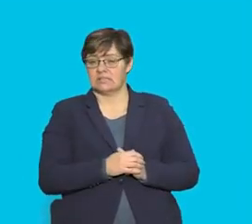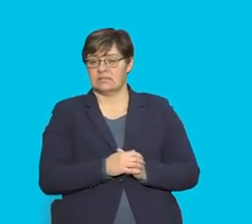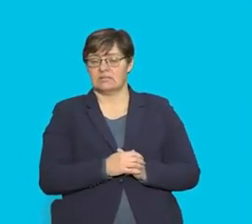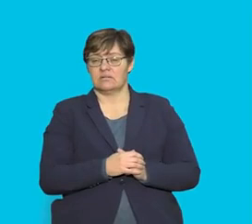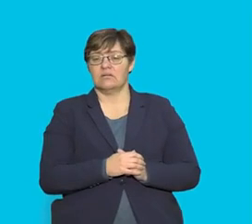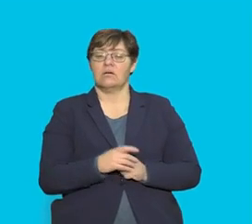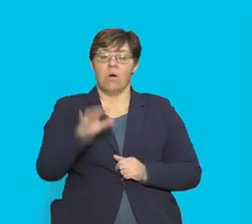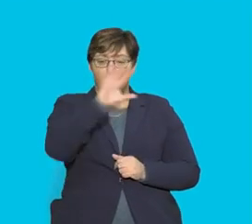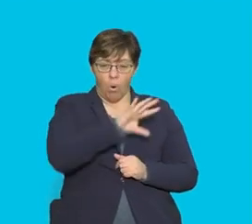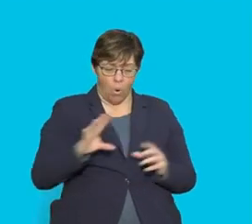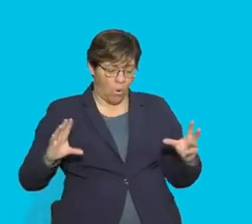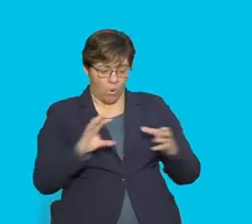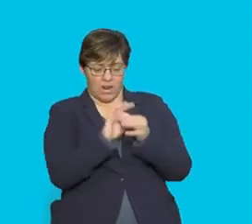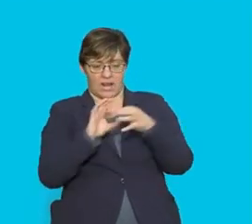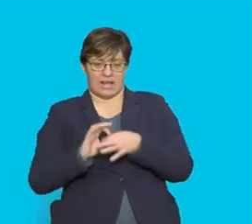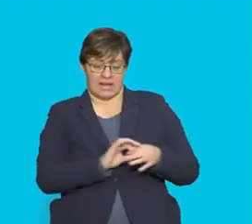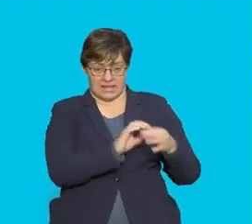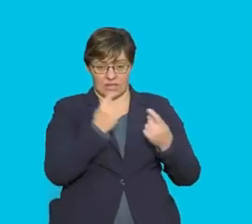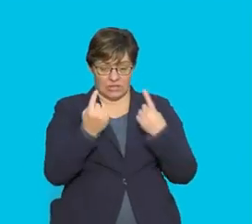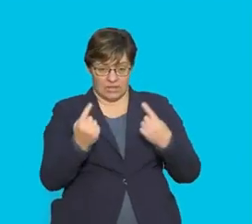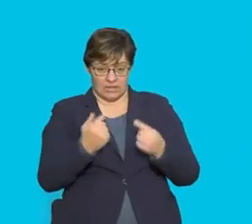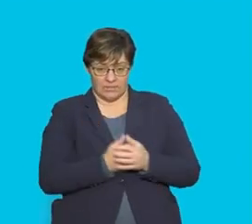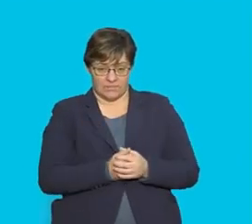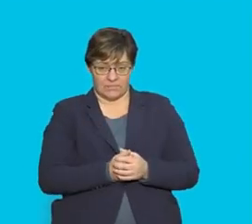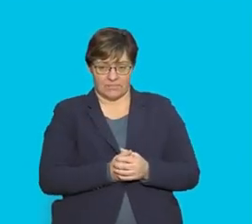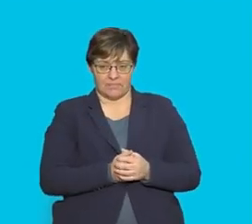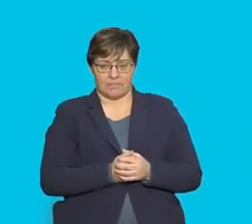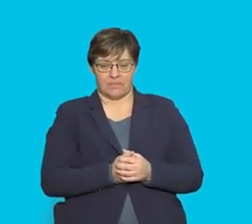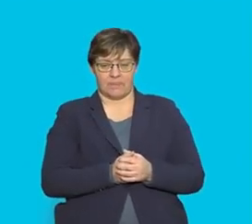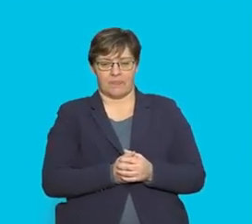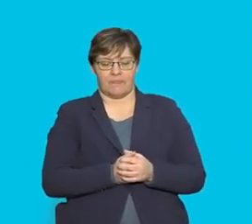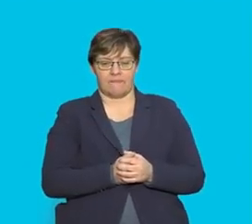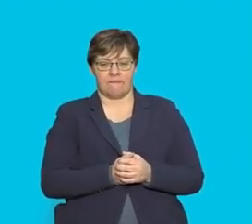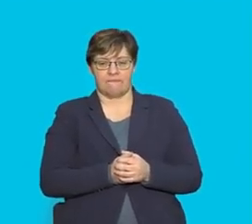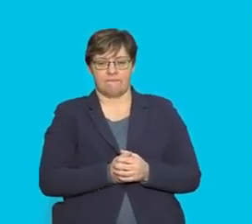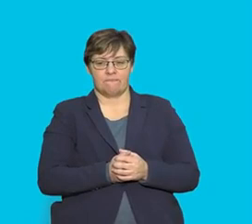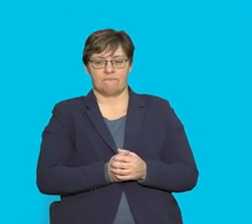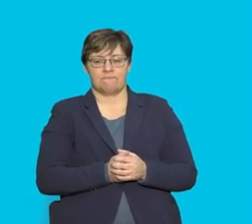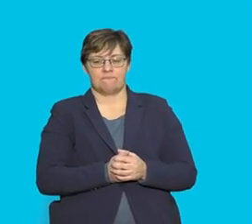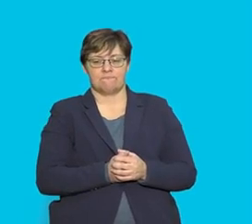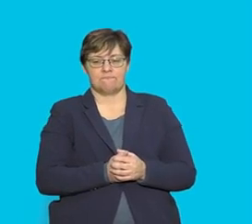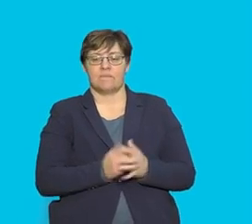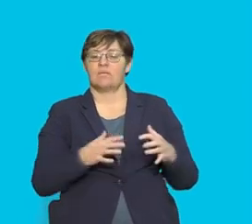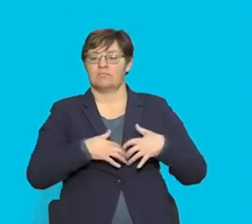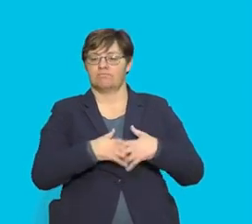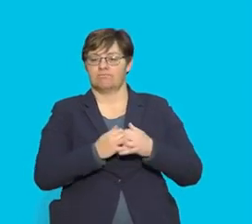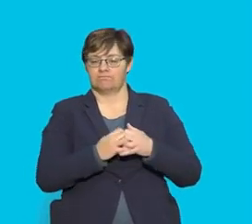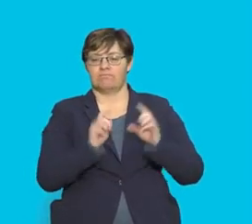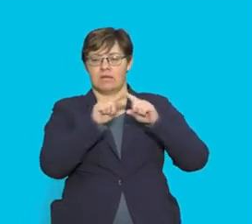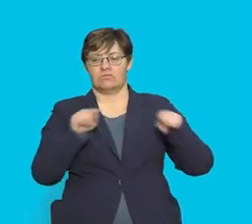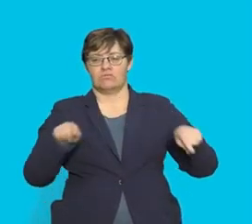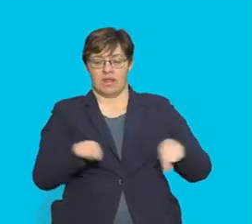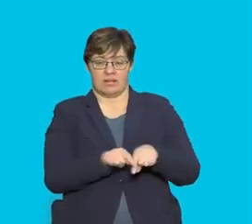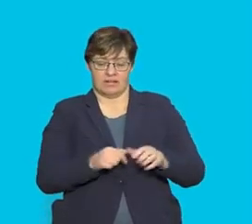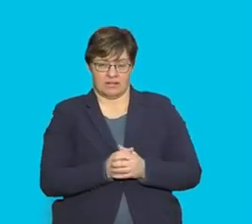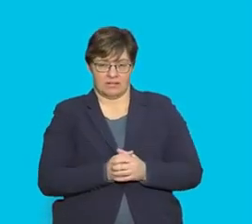will make all of these line segments to meet one another, right? To intersect and form this